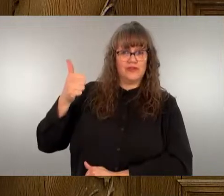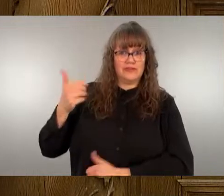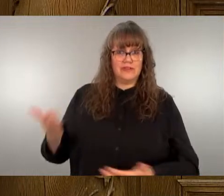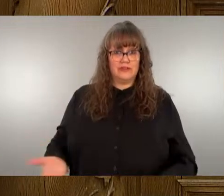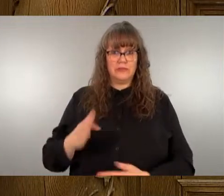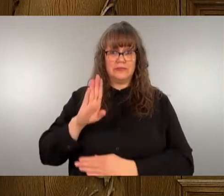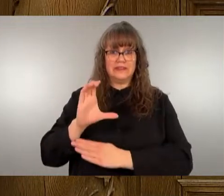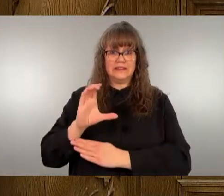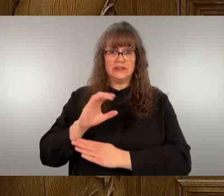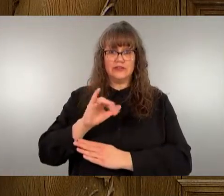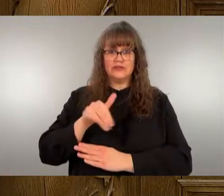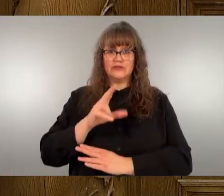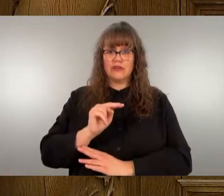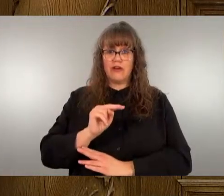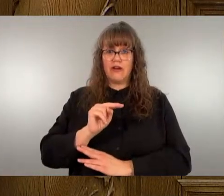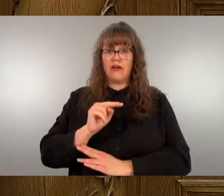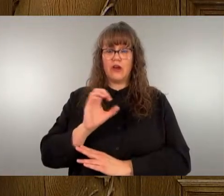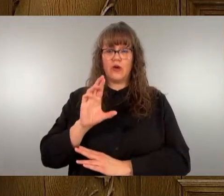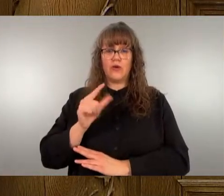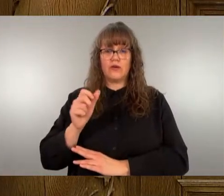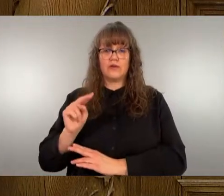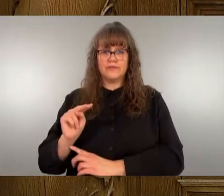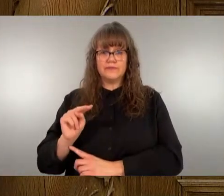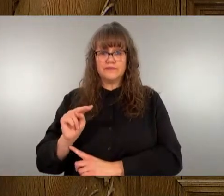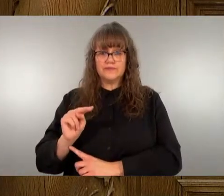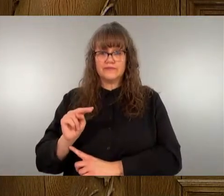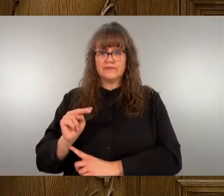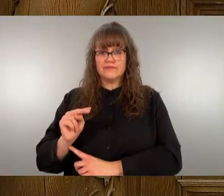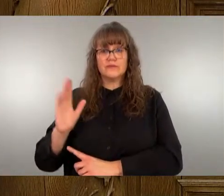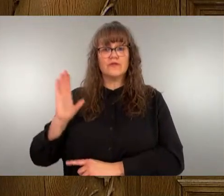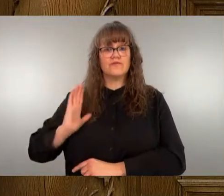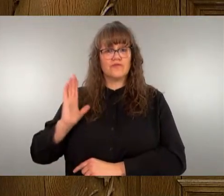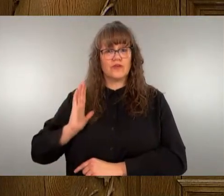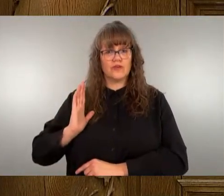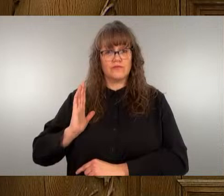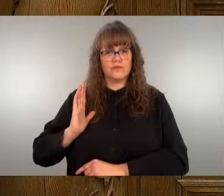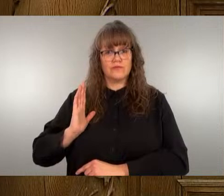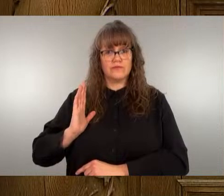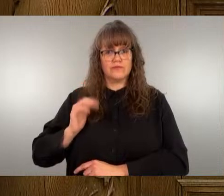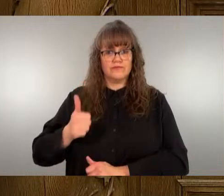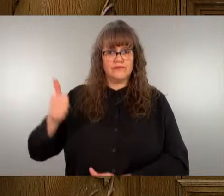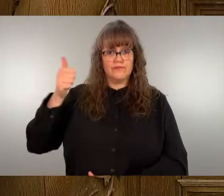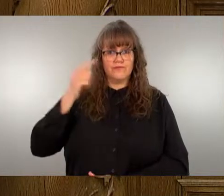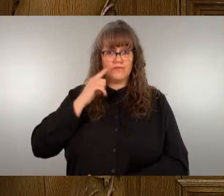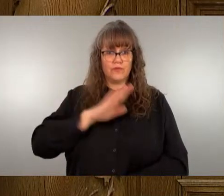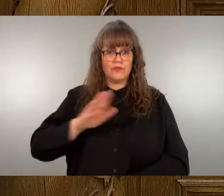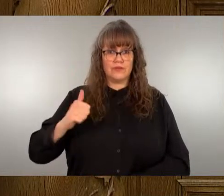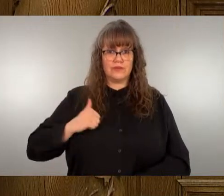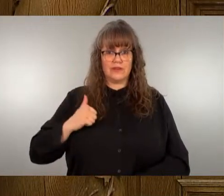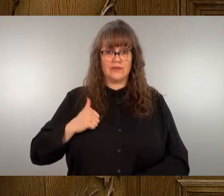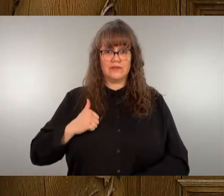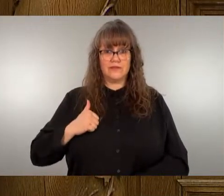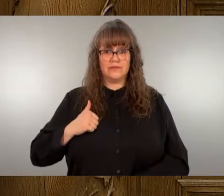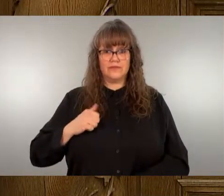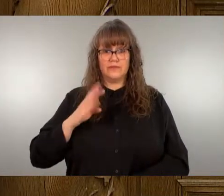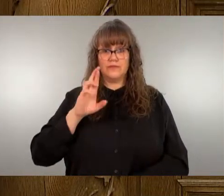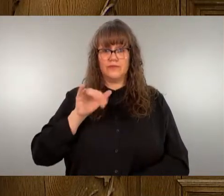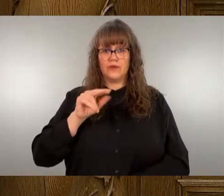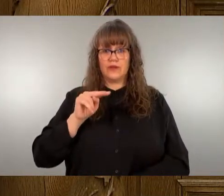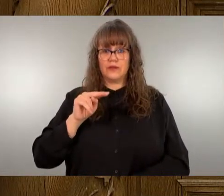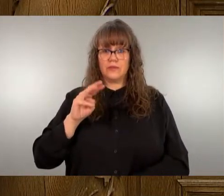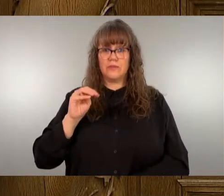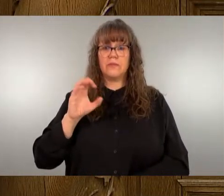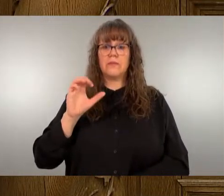who strengthened our trading relationship with the United States. We mourn other former members of Parliament from British